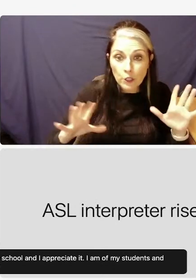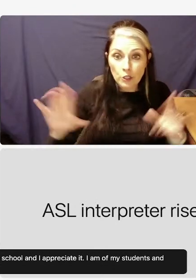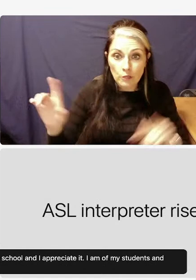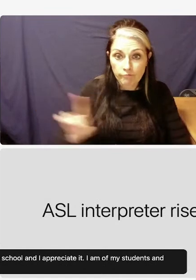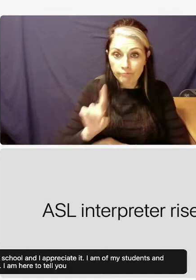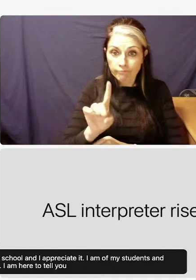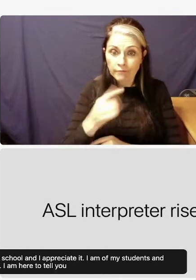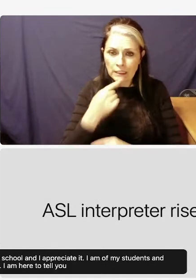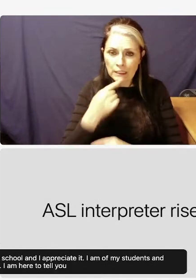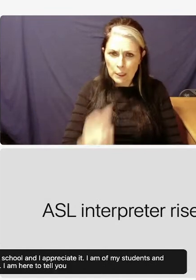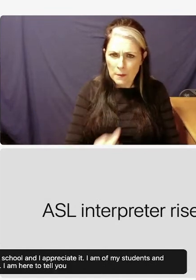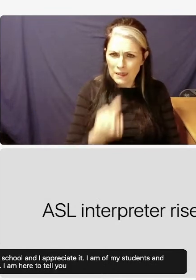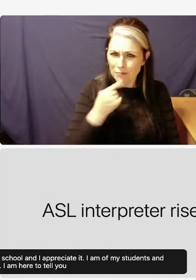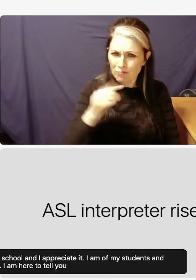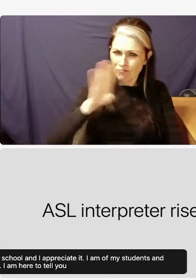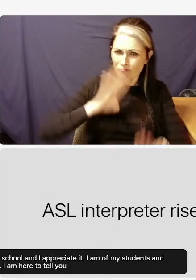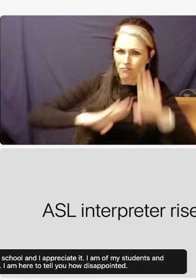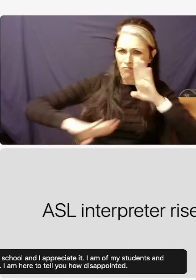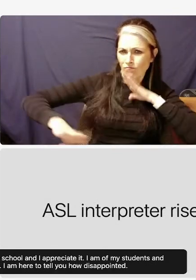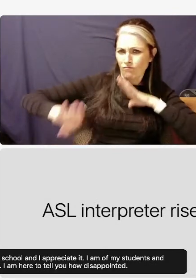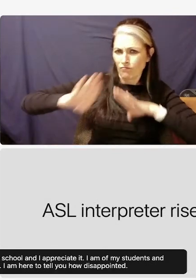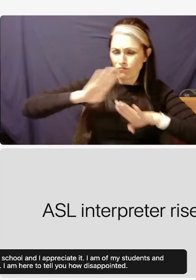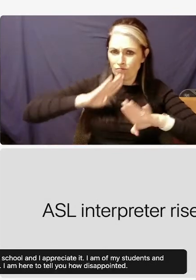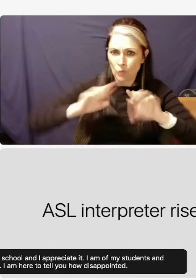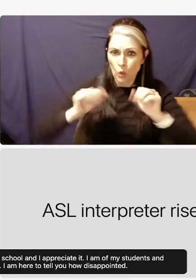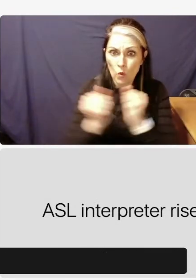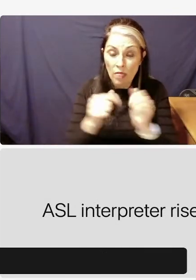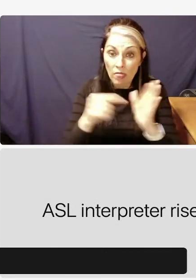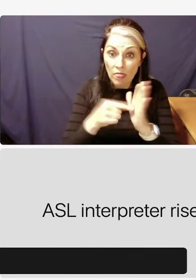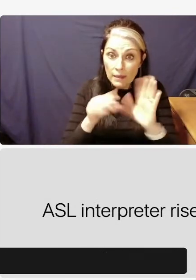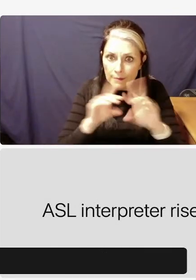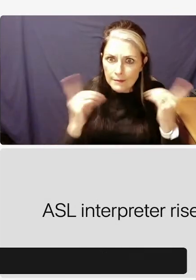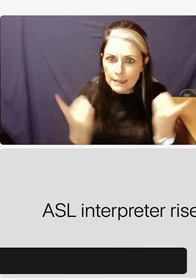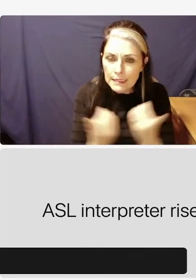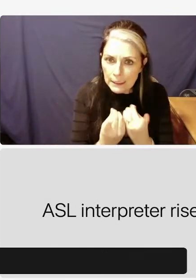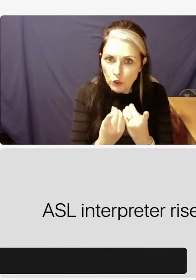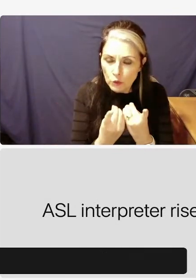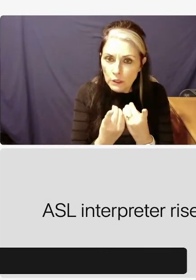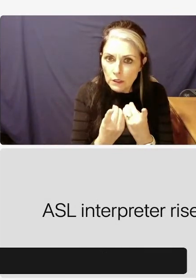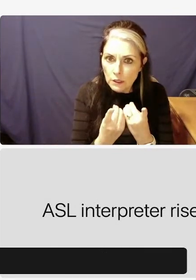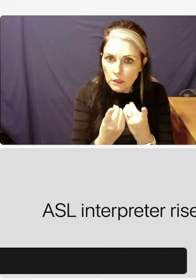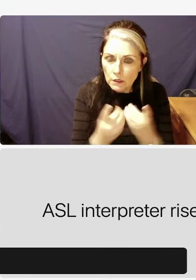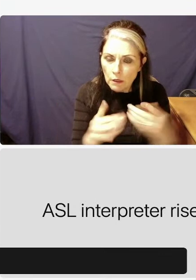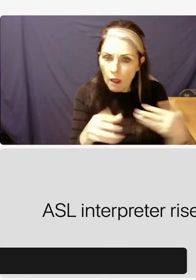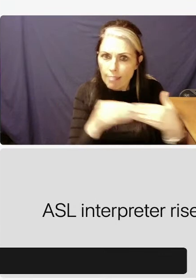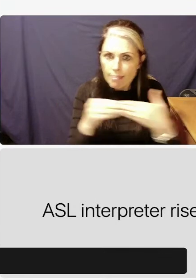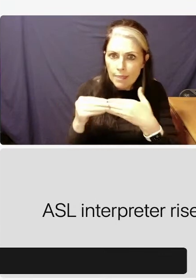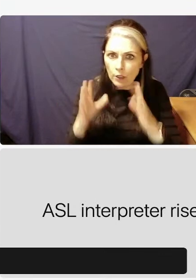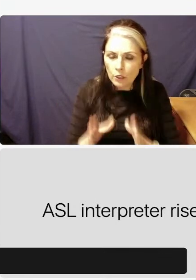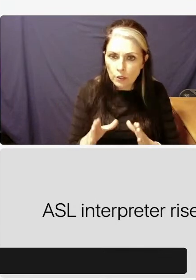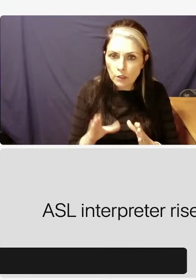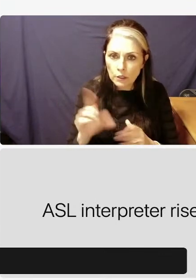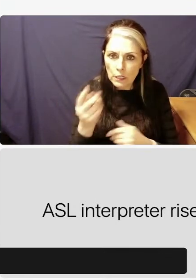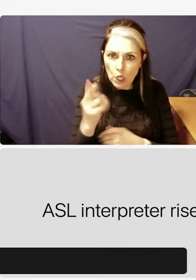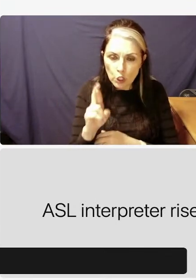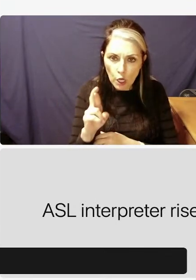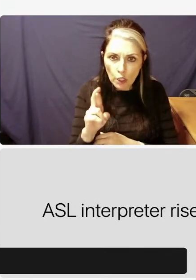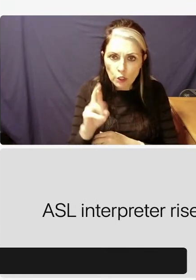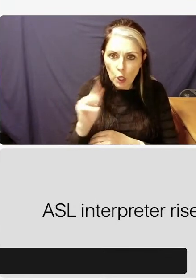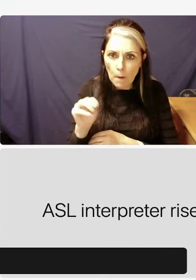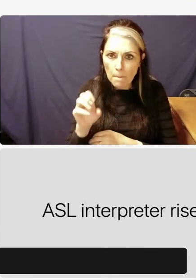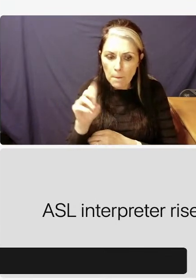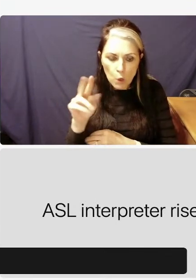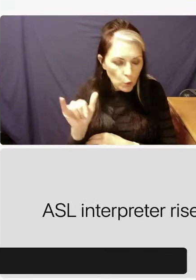how disappointed and frustrated i am with this district's um leadership dr mooney dr jimenez dr